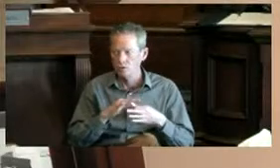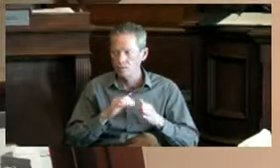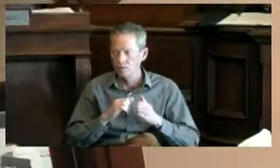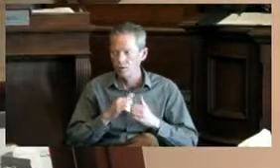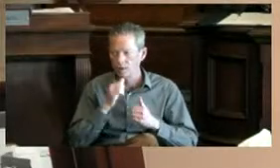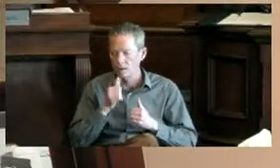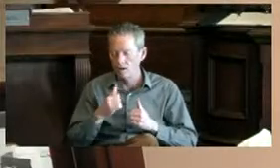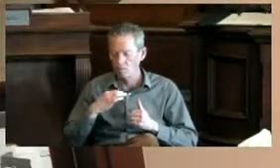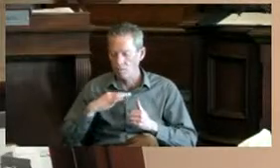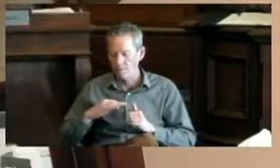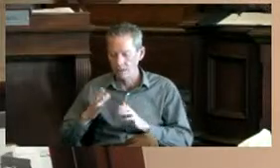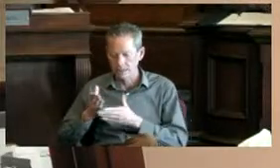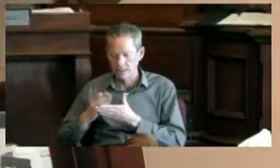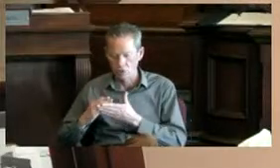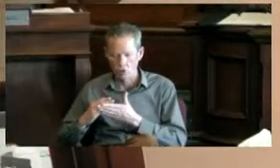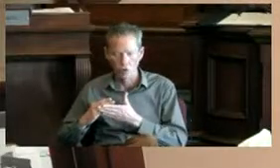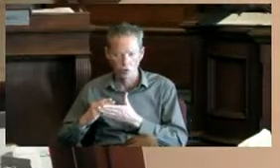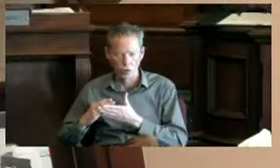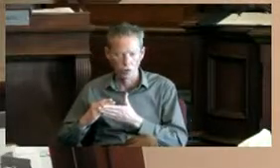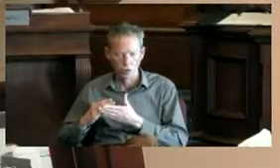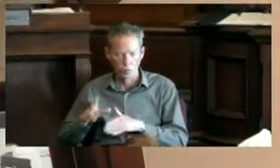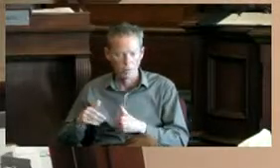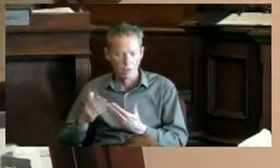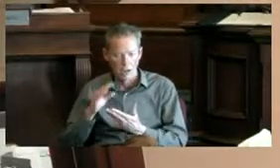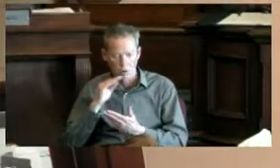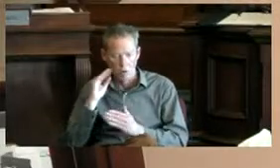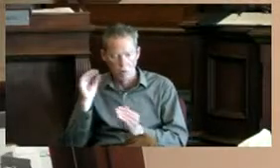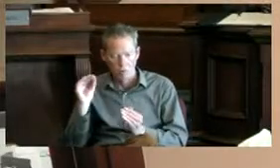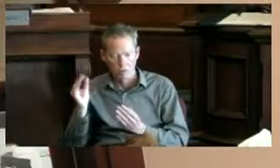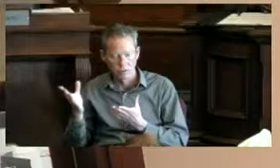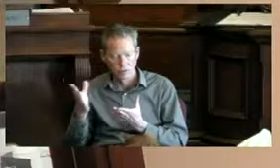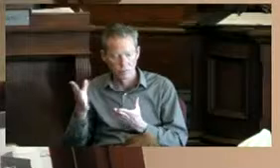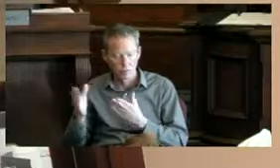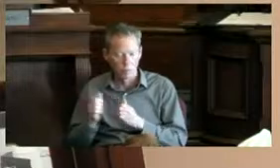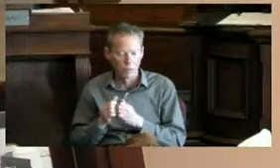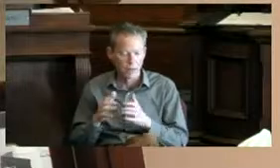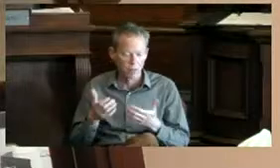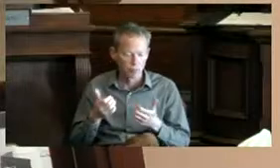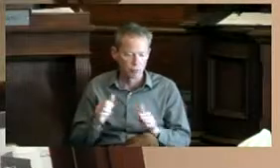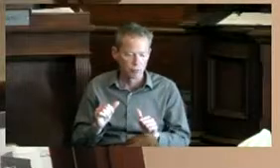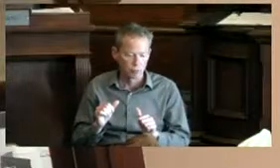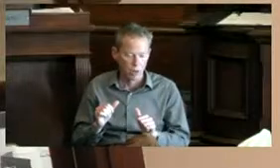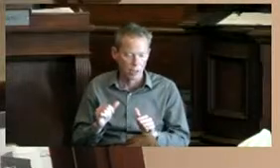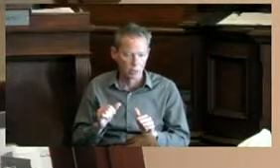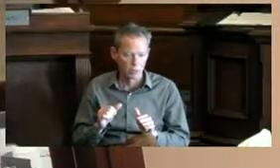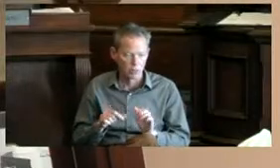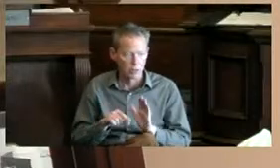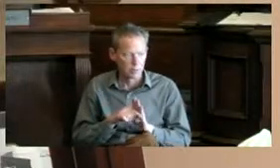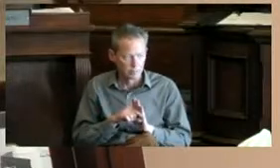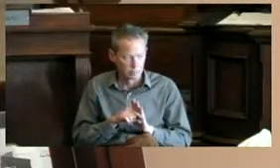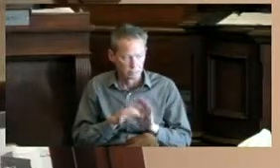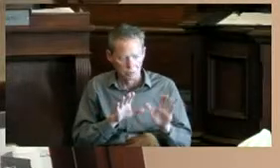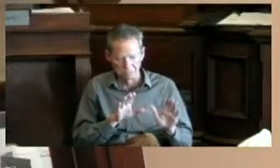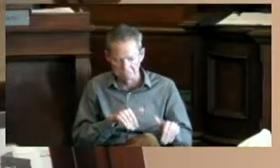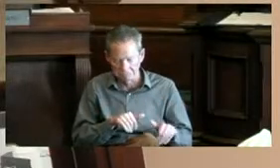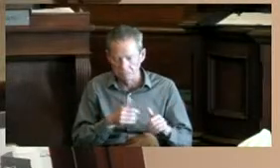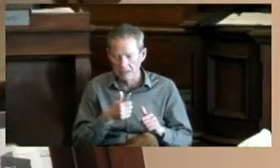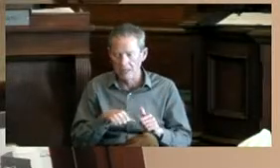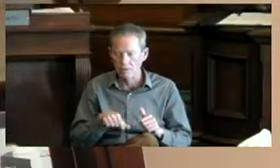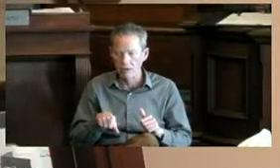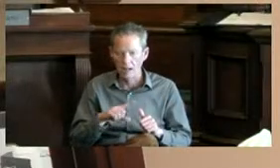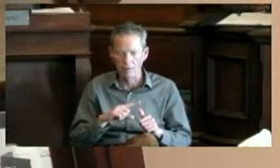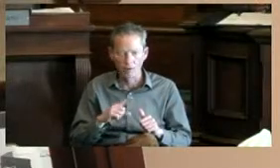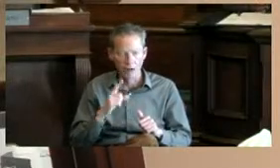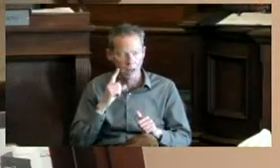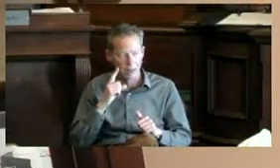the nonprofit sector when it comes to homeless services. And I, without trying to disparage or demean anyone out there, I think